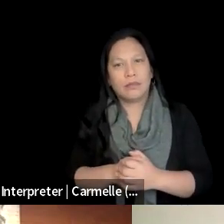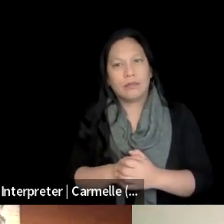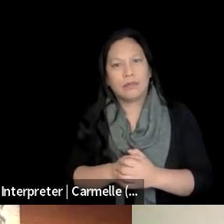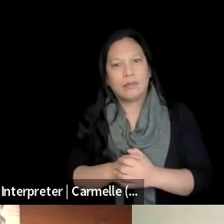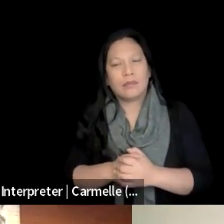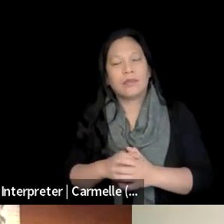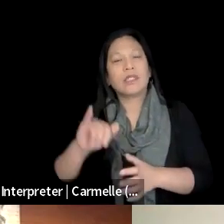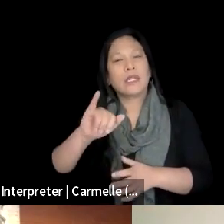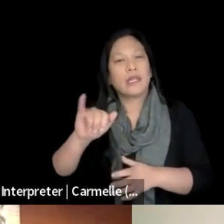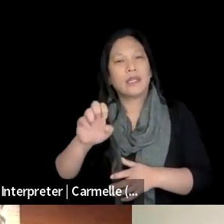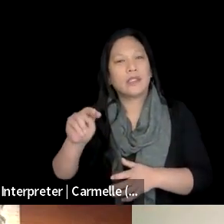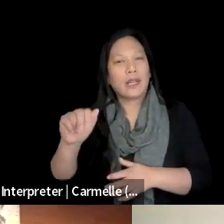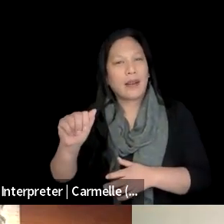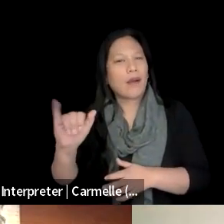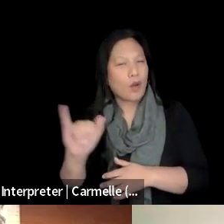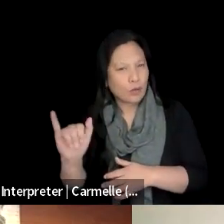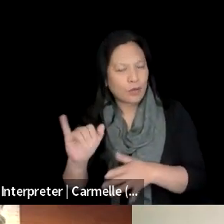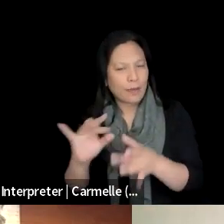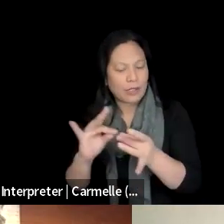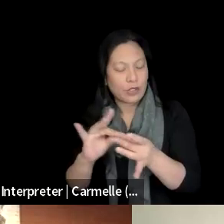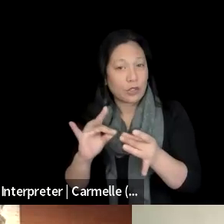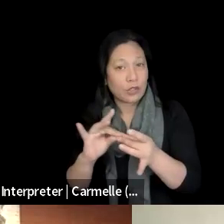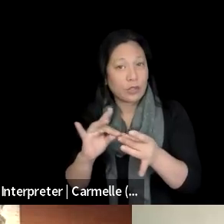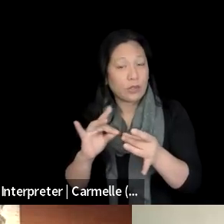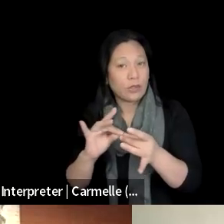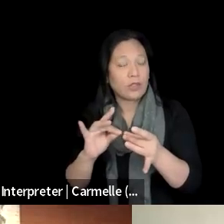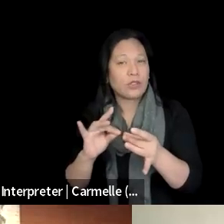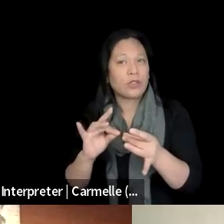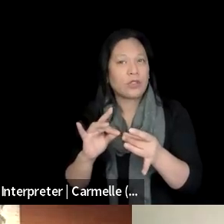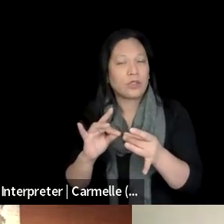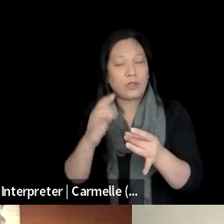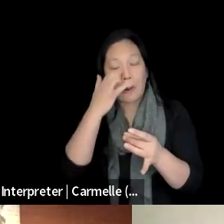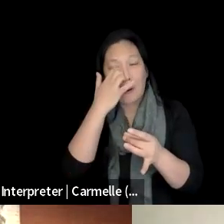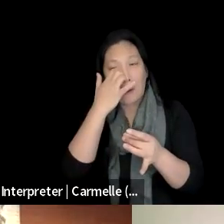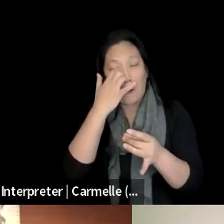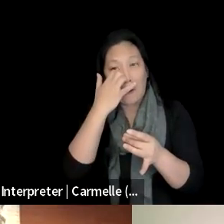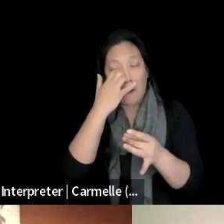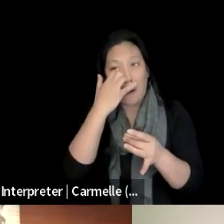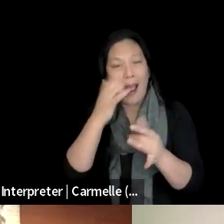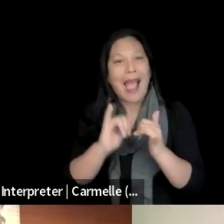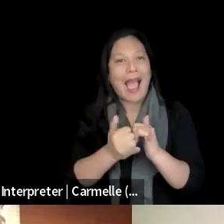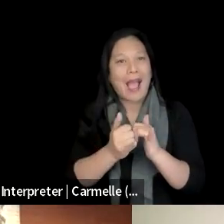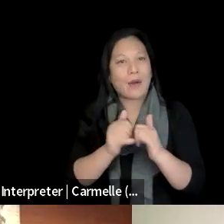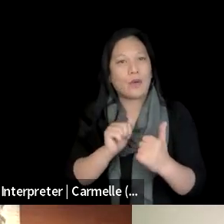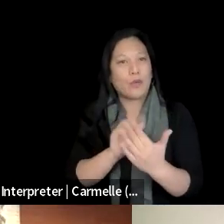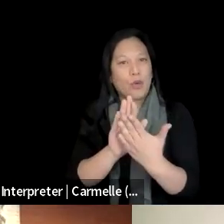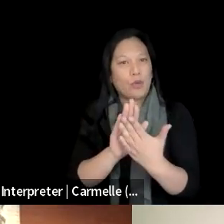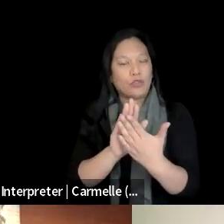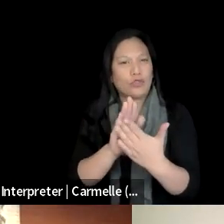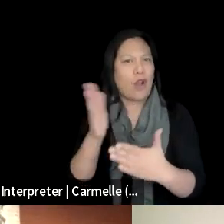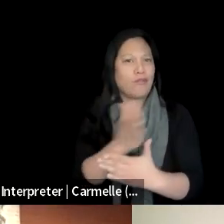Jenna also brings up the theme of the range of ways of approaching this question of how to